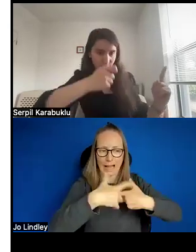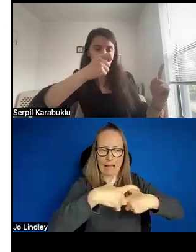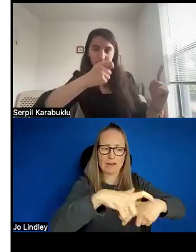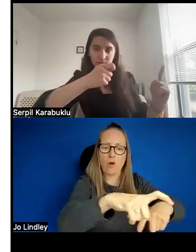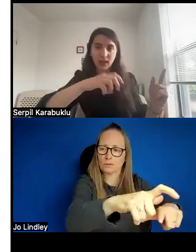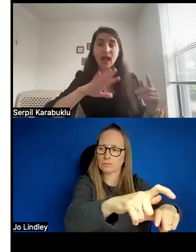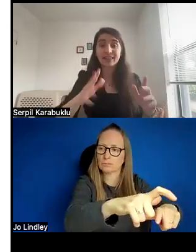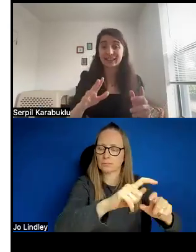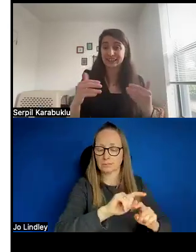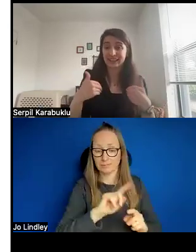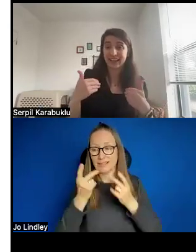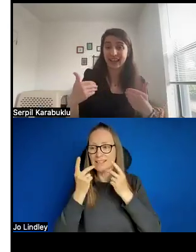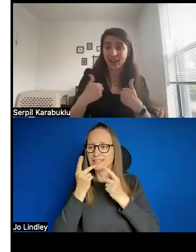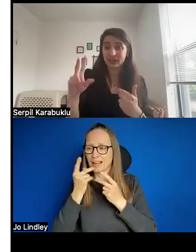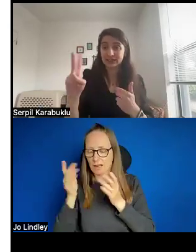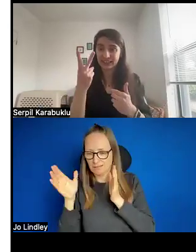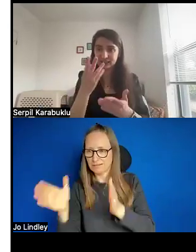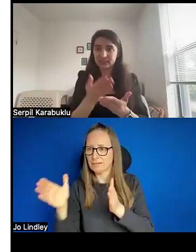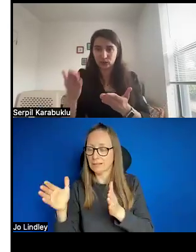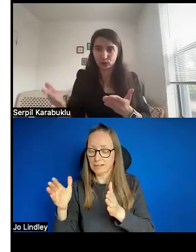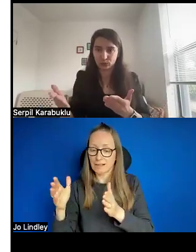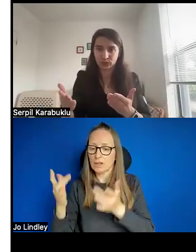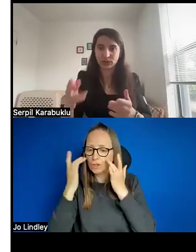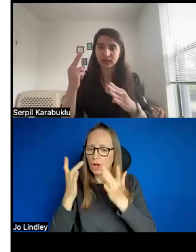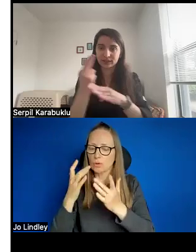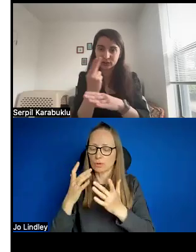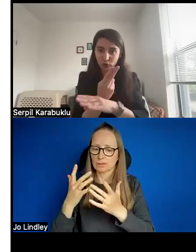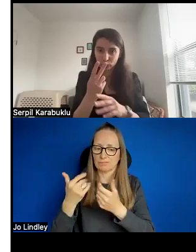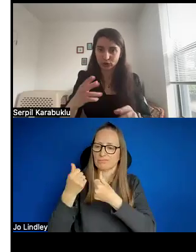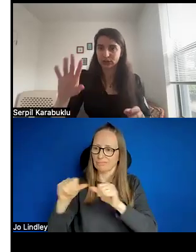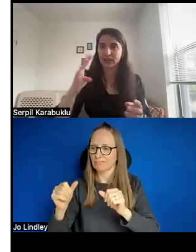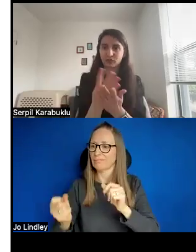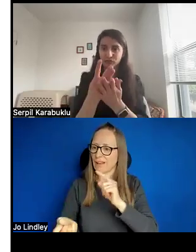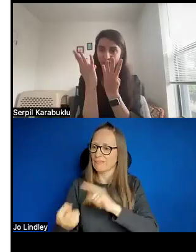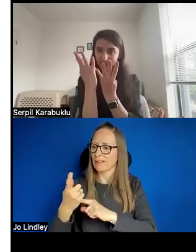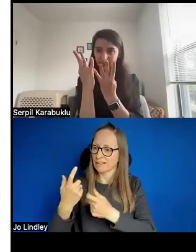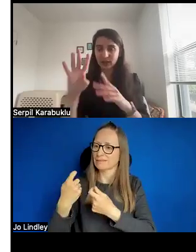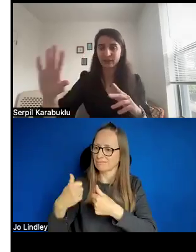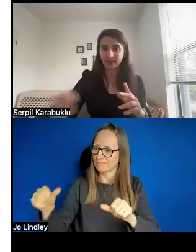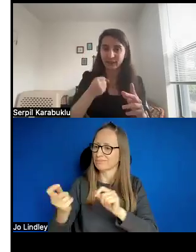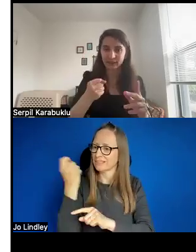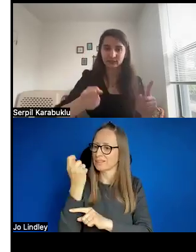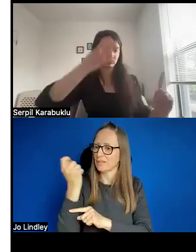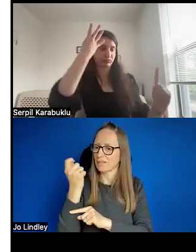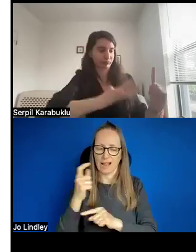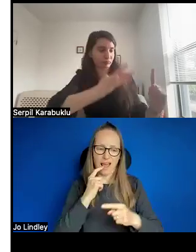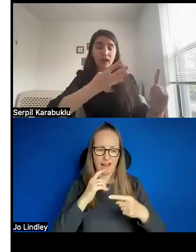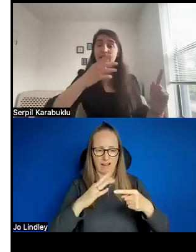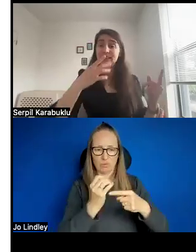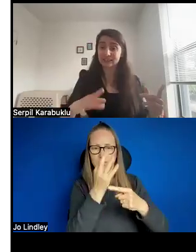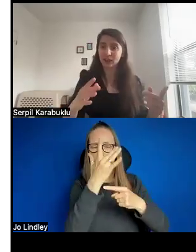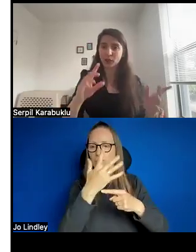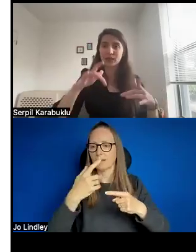the first one, is a successful event with the right instrument, like fanning the fume with fan. And in